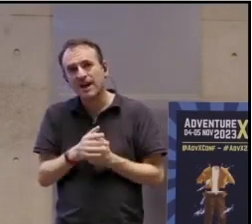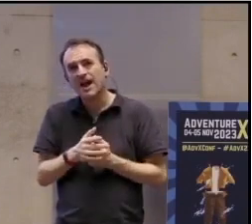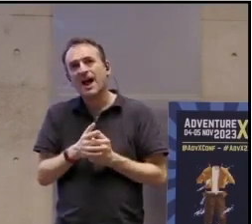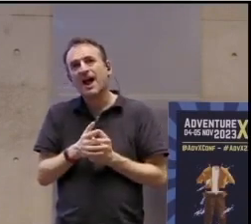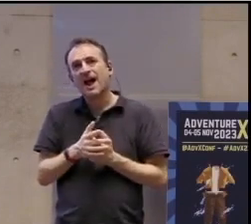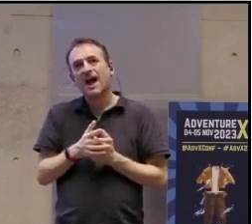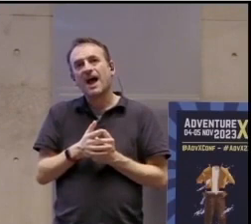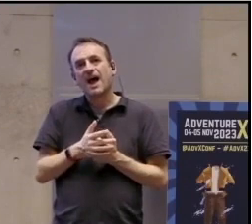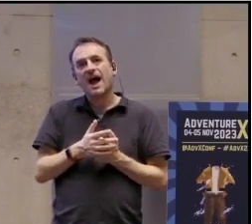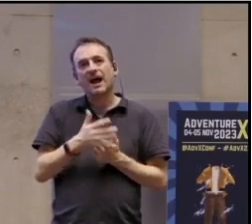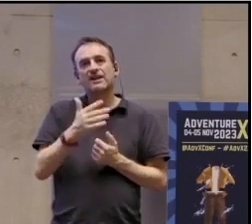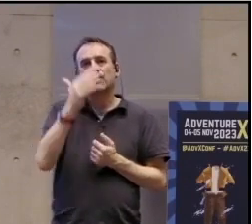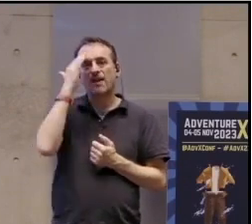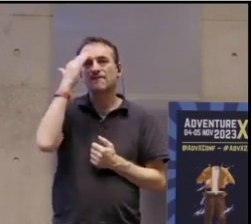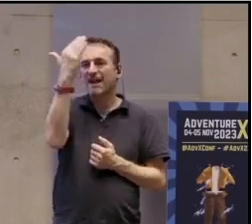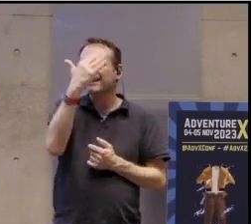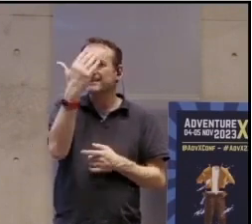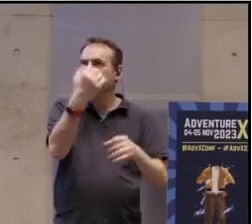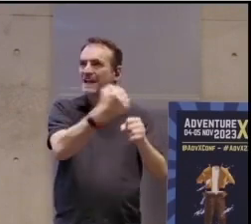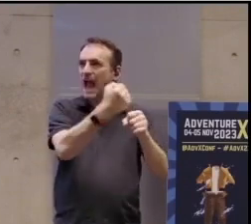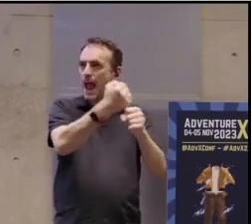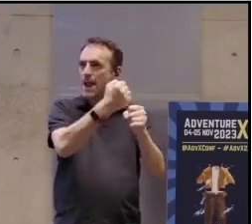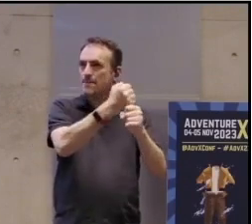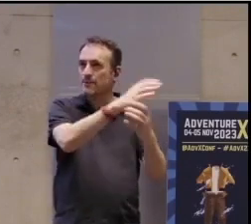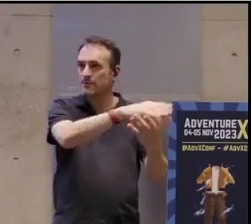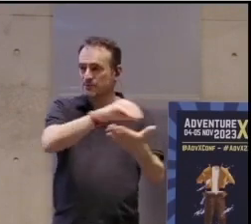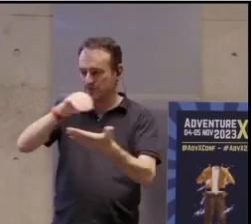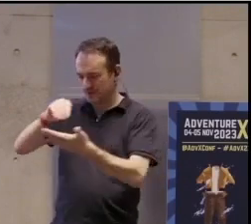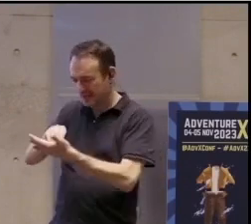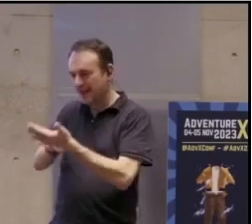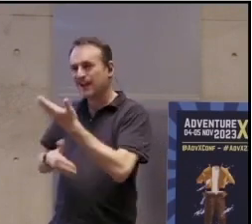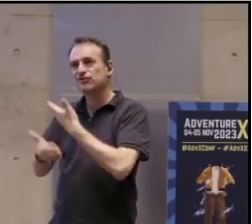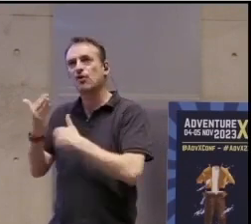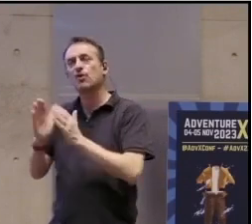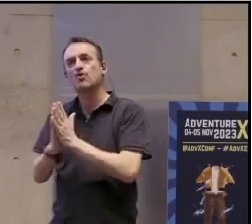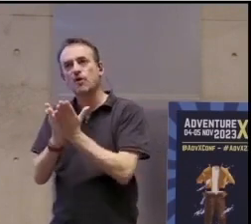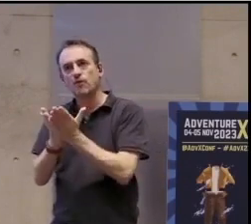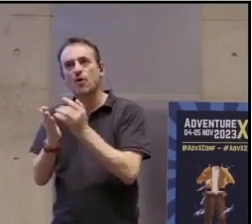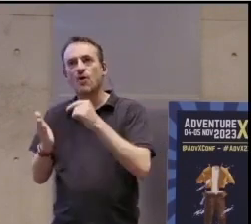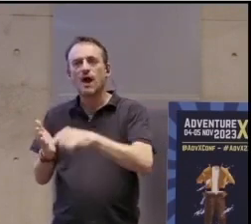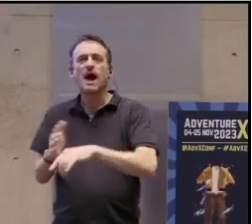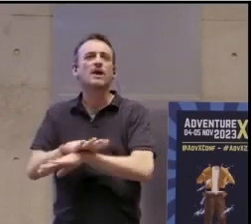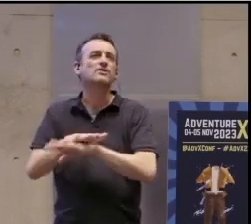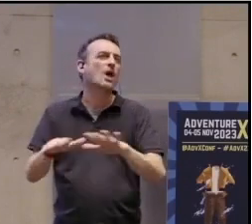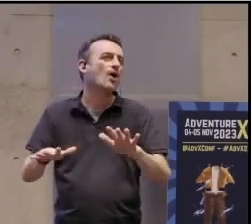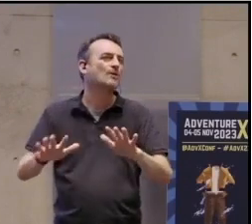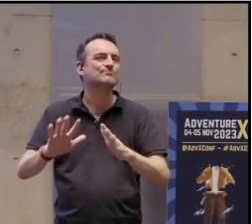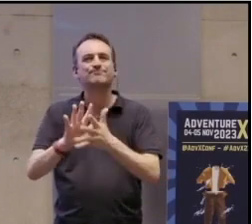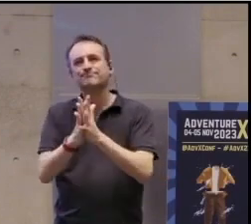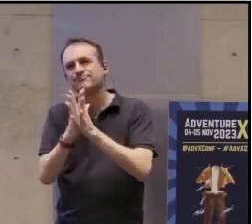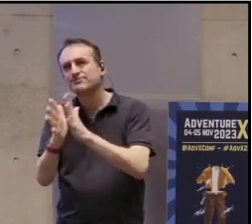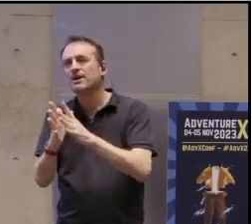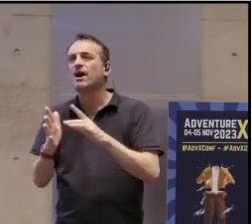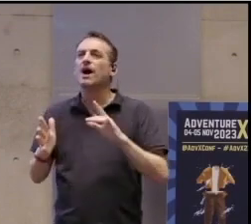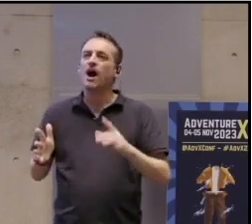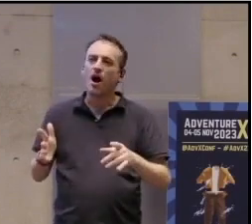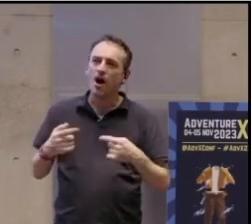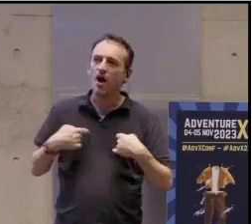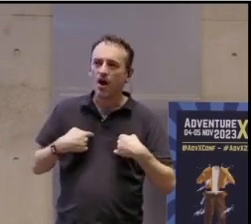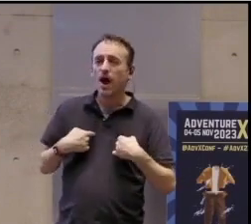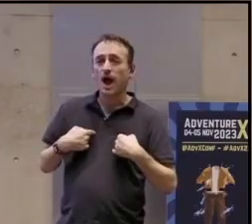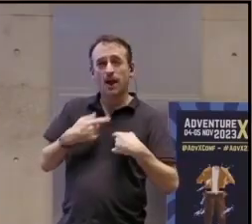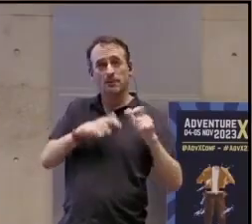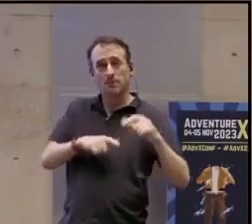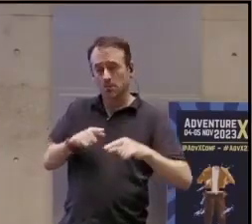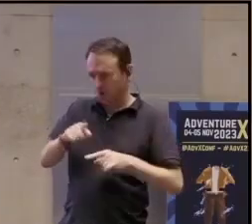anything, he got some free publicity, right? Someone posted this on Twitter. He's like, oh, hey, yeah, hands up in the air. I did a quick Google. I should have checked